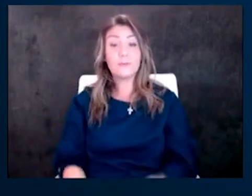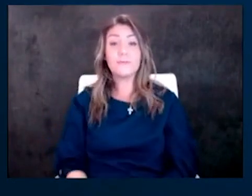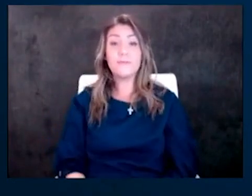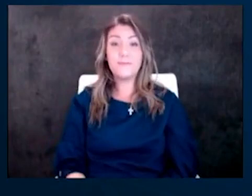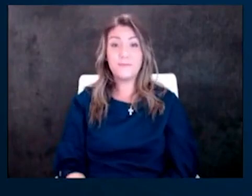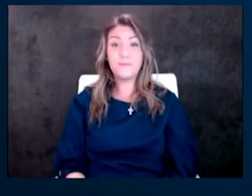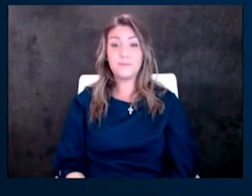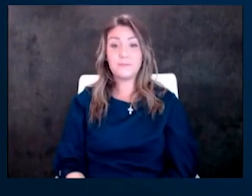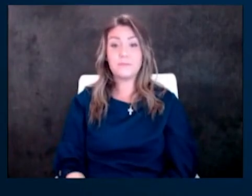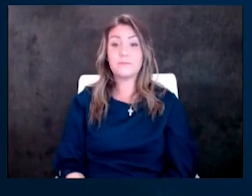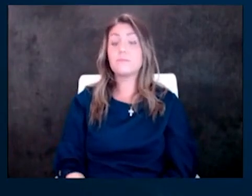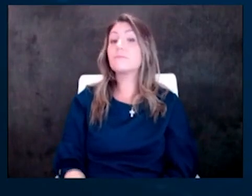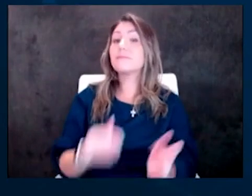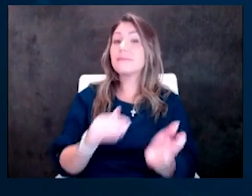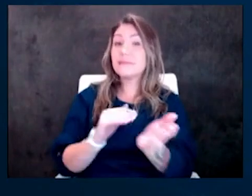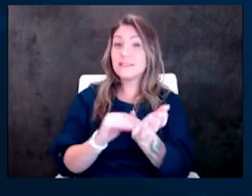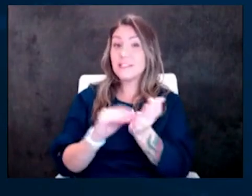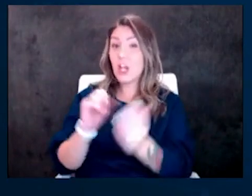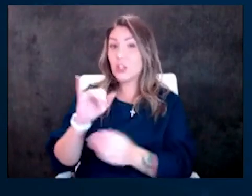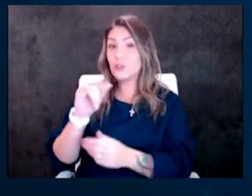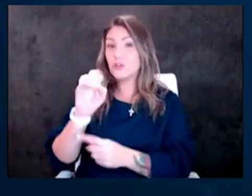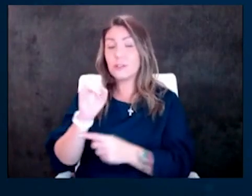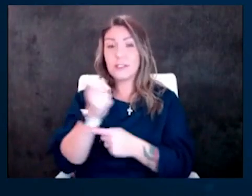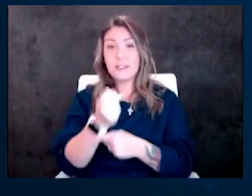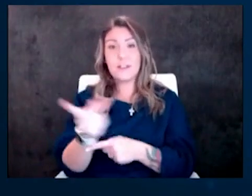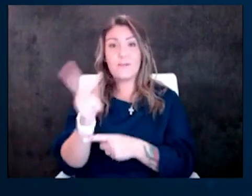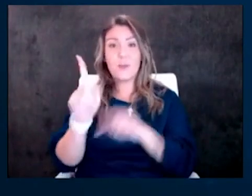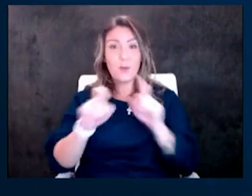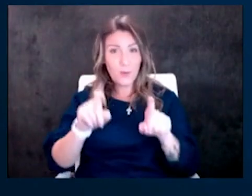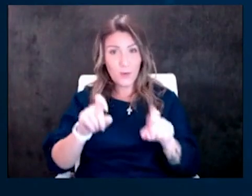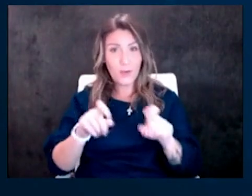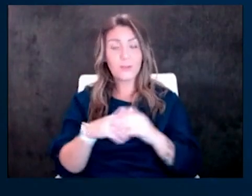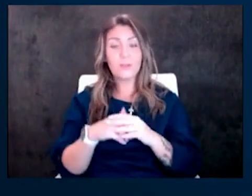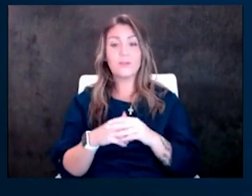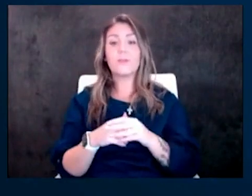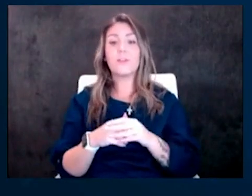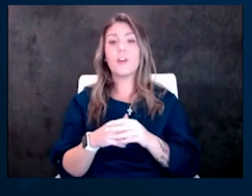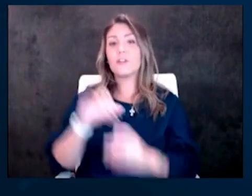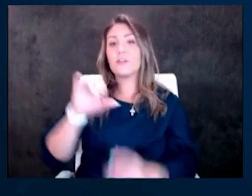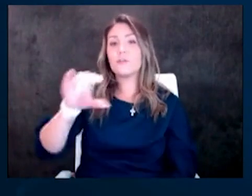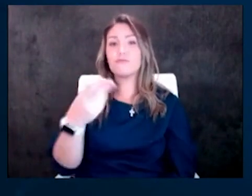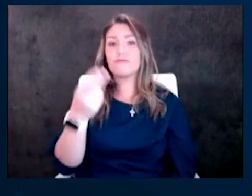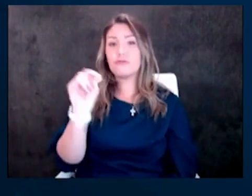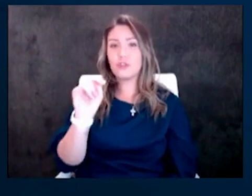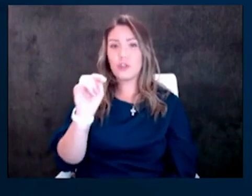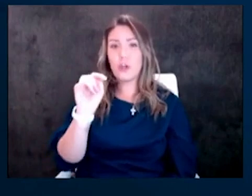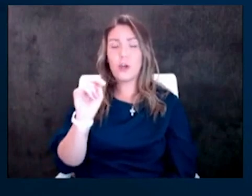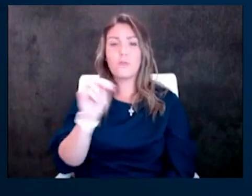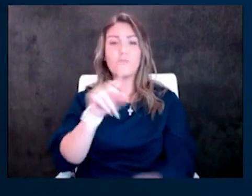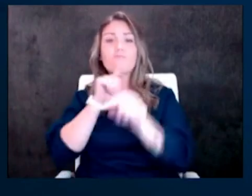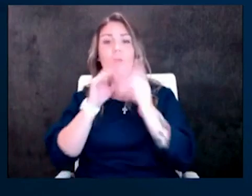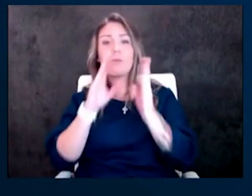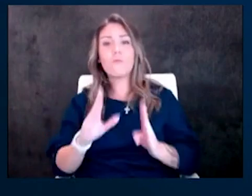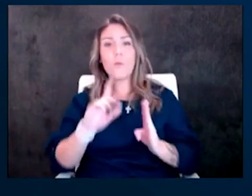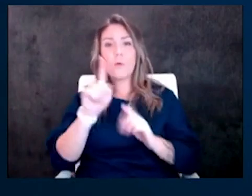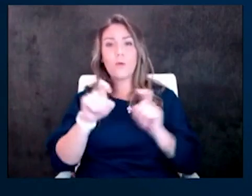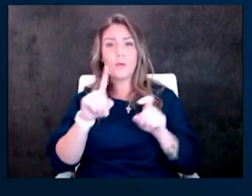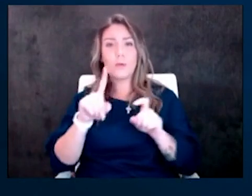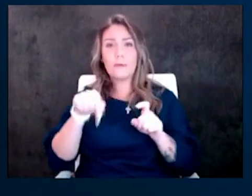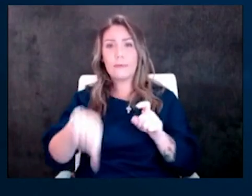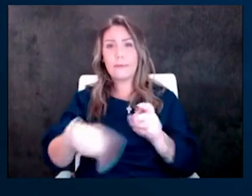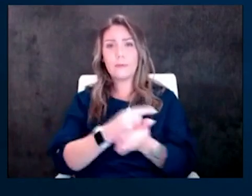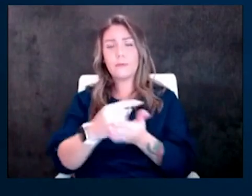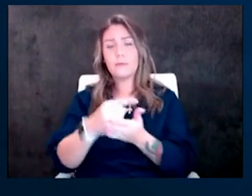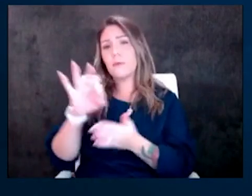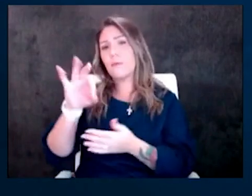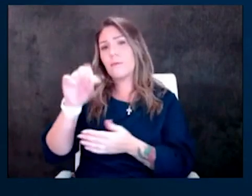Dr. Right. Stites, Please. Dr. Stites, I have a couple of questions. One of them is from John, a reporter question. This week, the FDA and CDC are